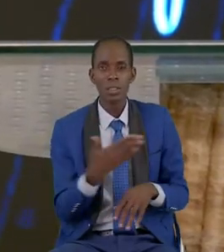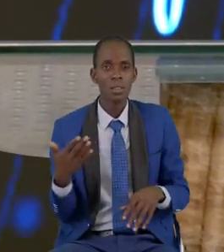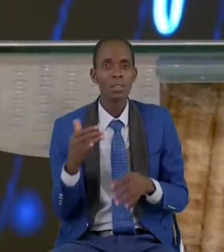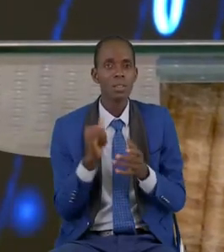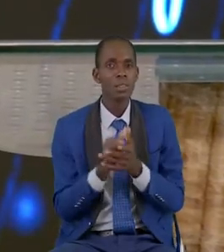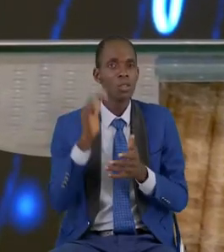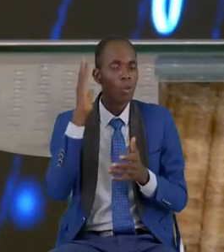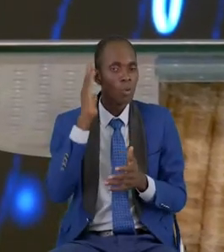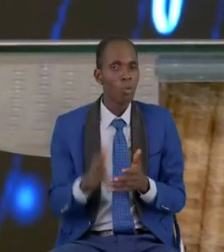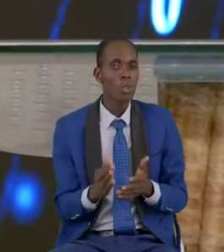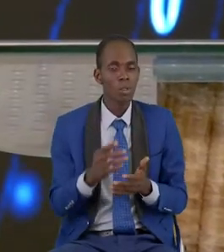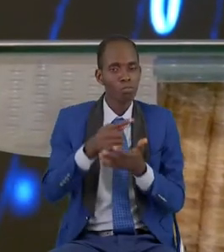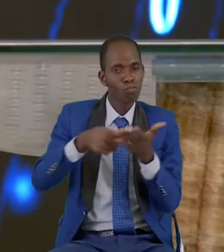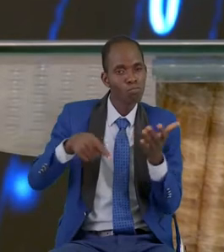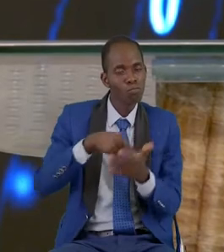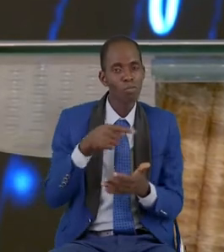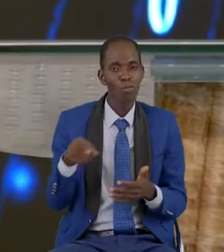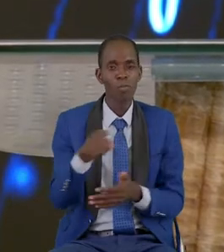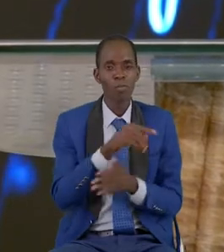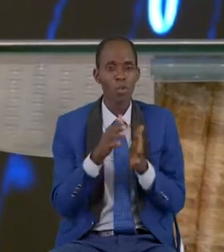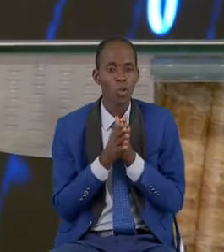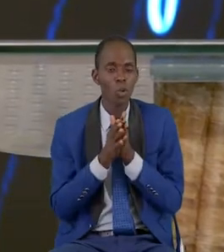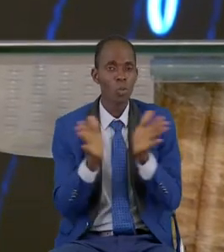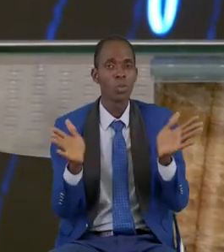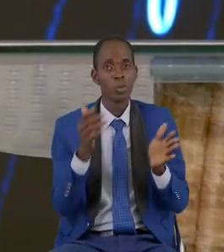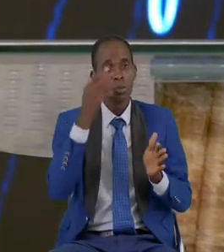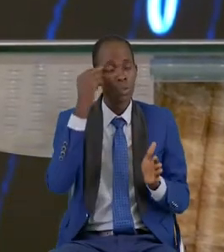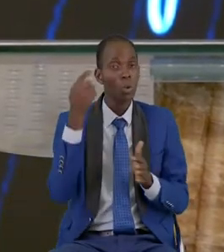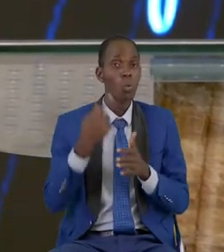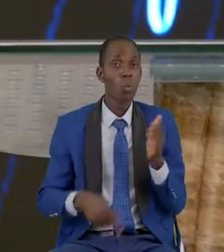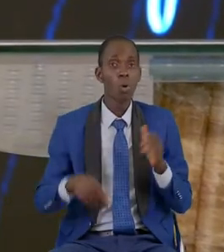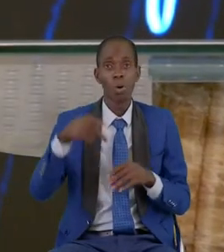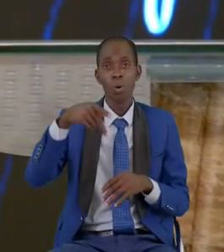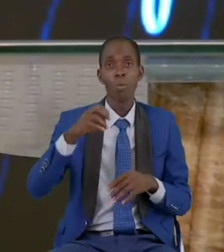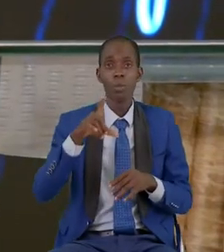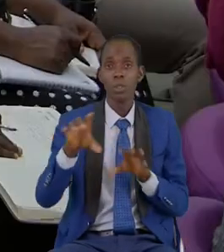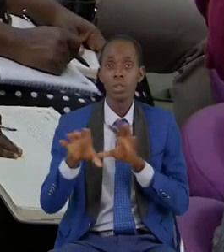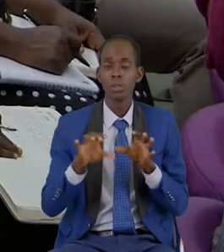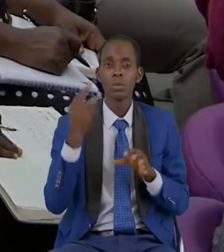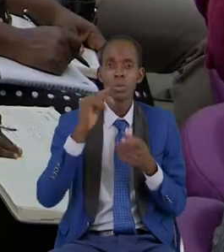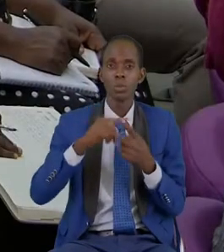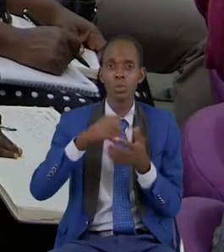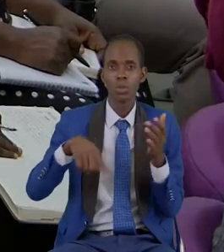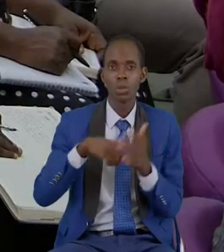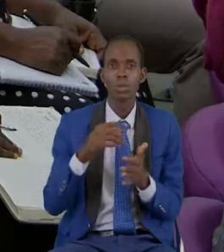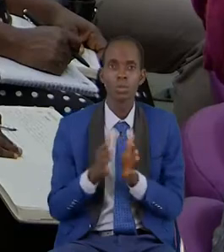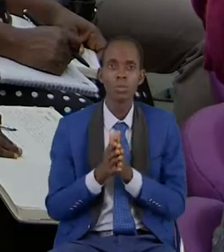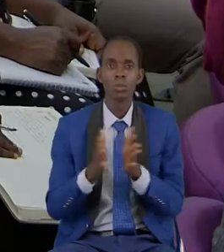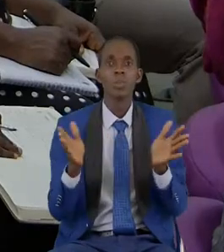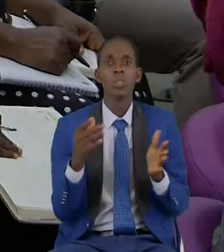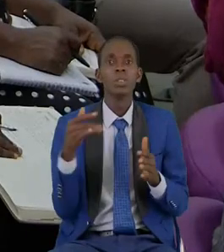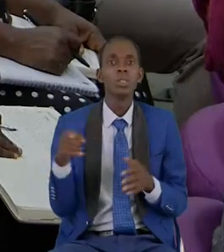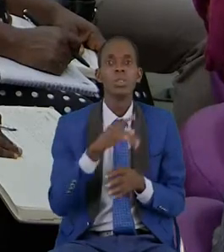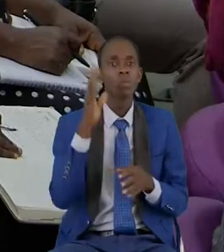correct them openly, because Paul the apostle did it openly, they have the tendency of saying, we